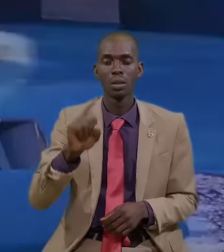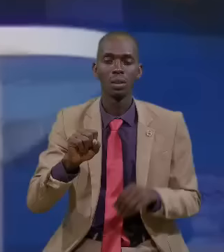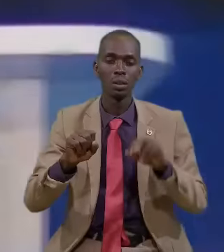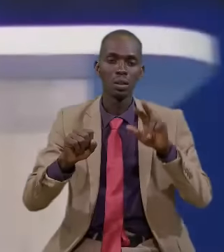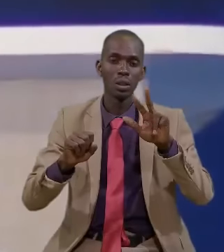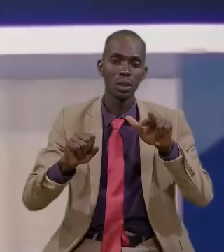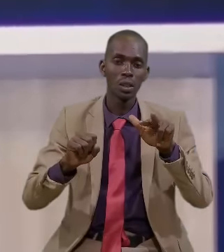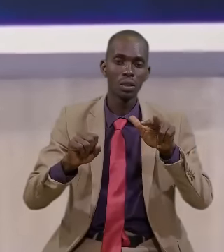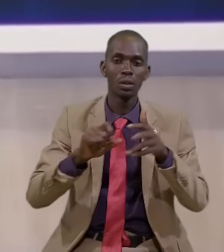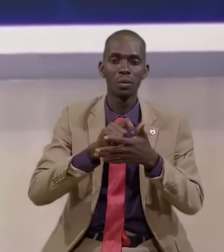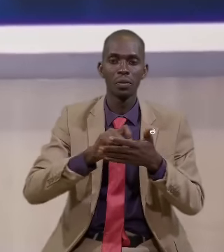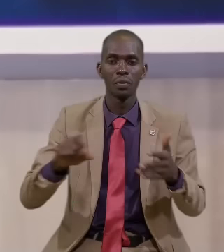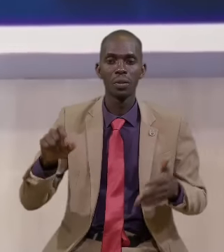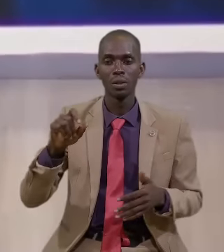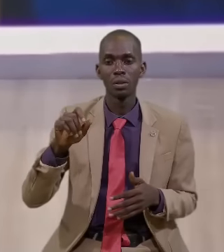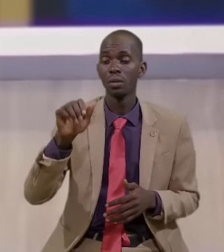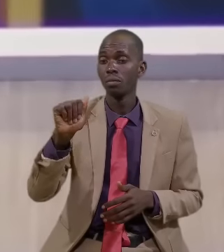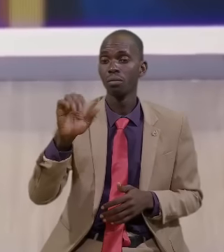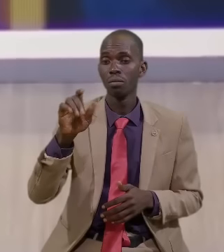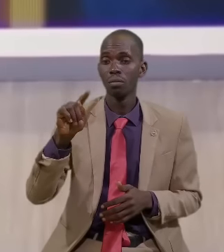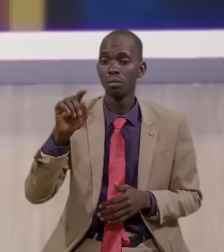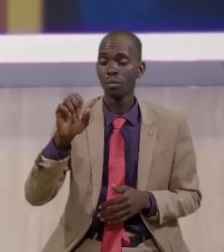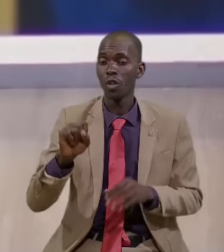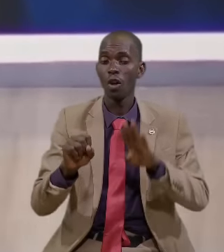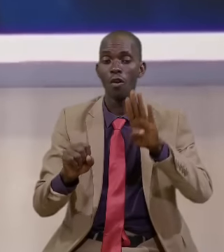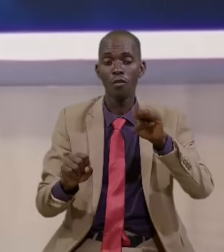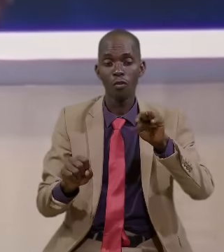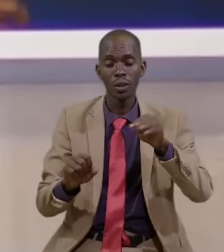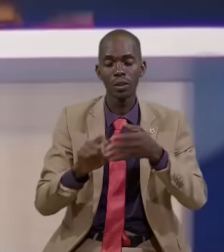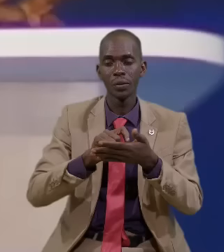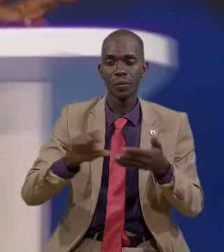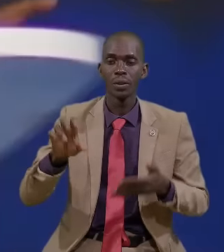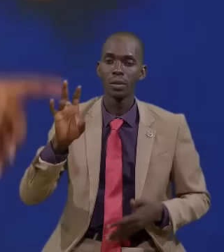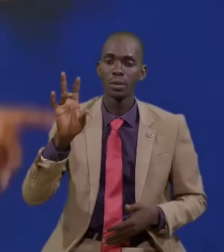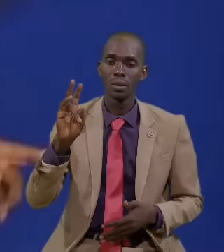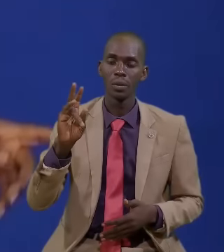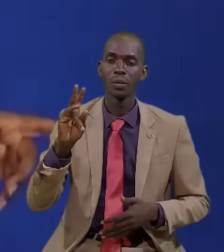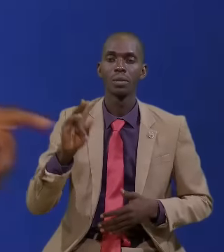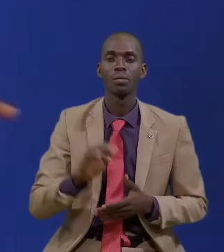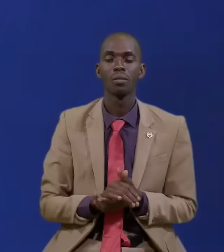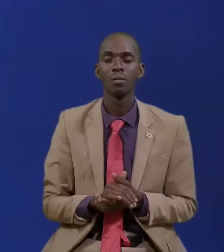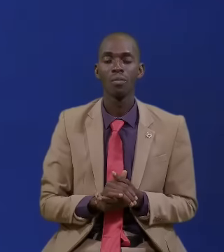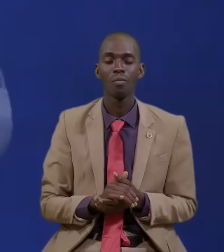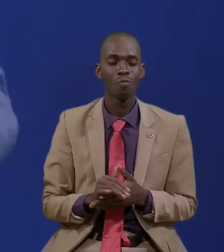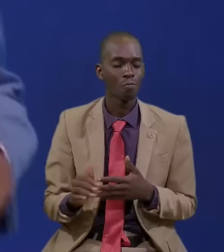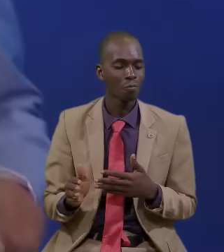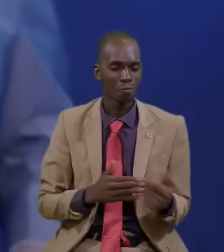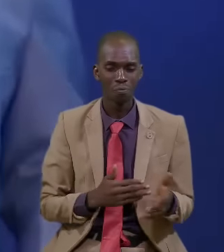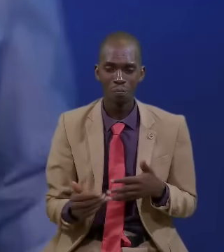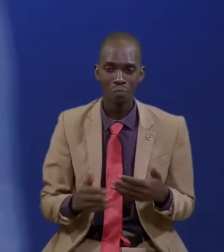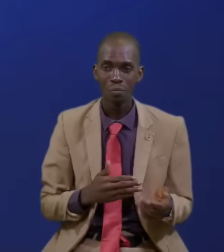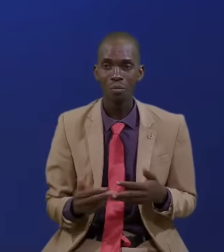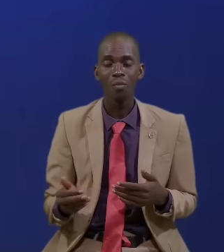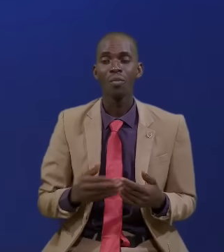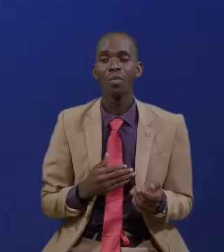Acts chapter 14, verse 17. Nevertheless, he